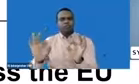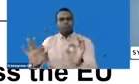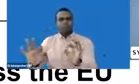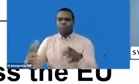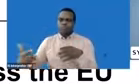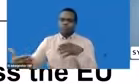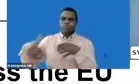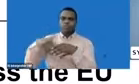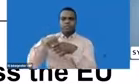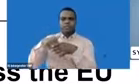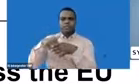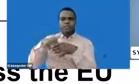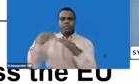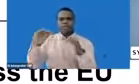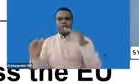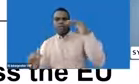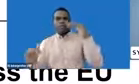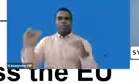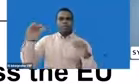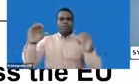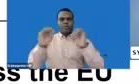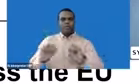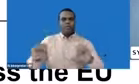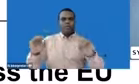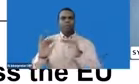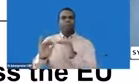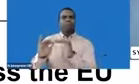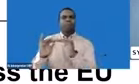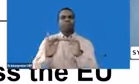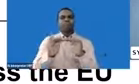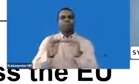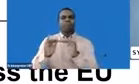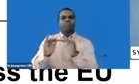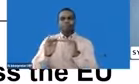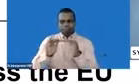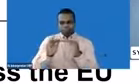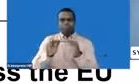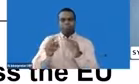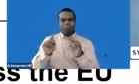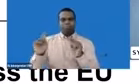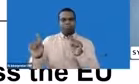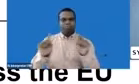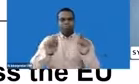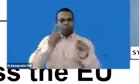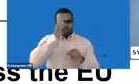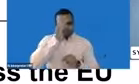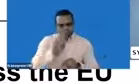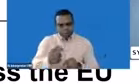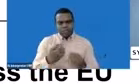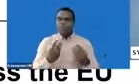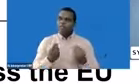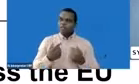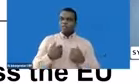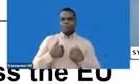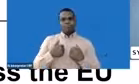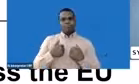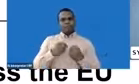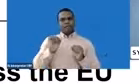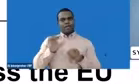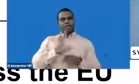universal design for learning is that barriers to learning are in the environment's design, not in the learners themselves.